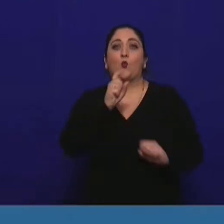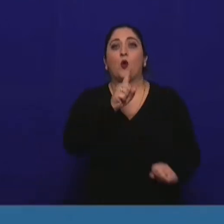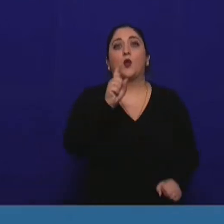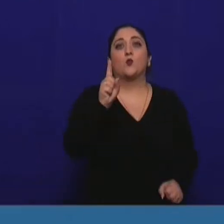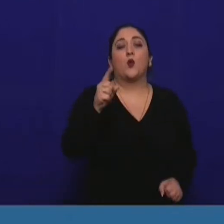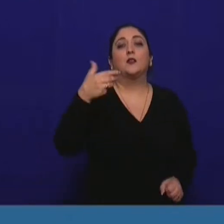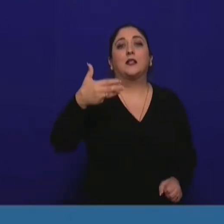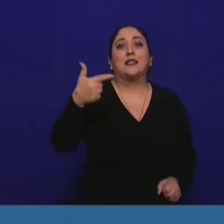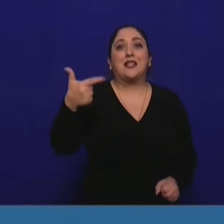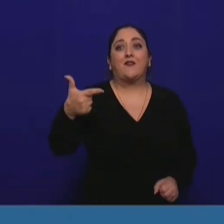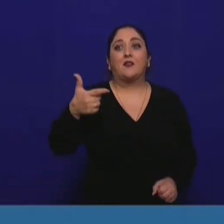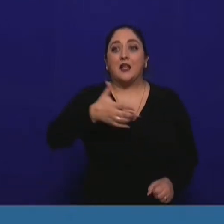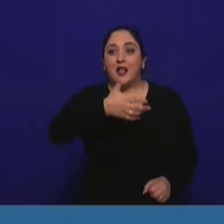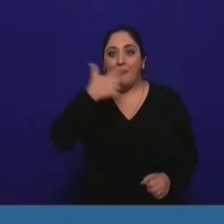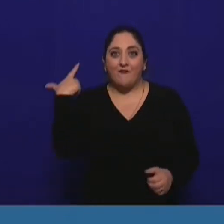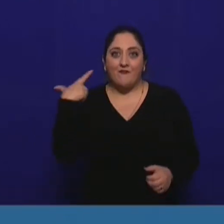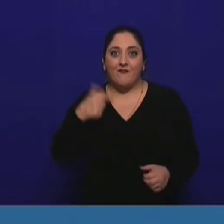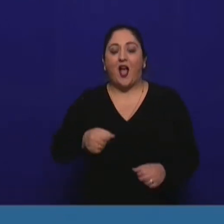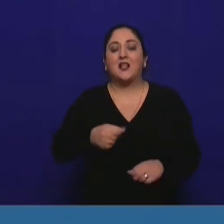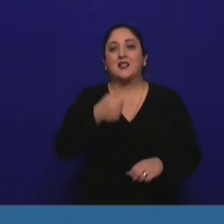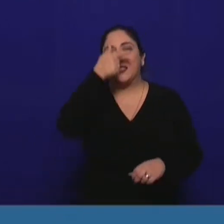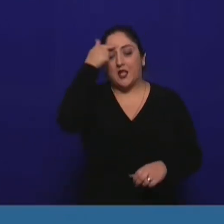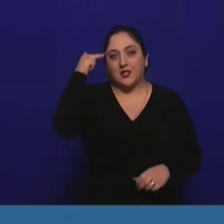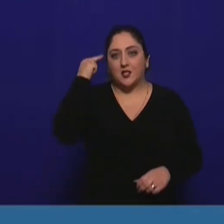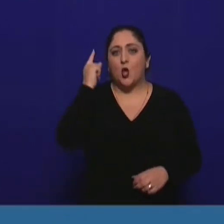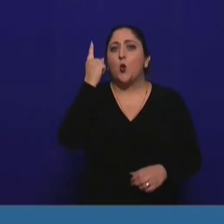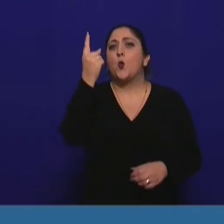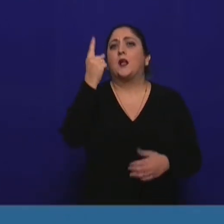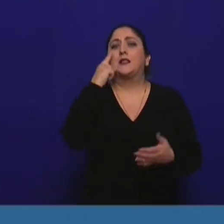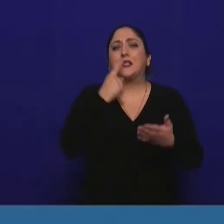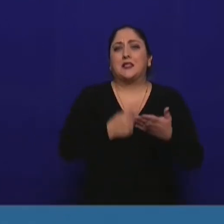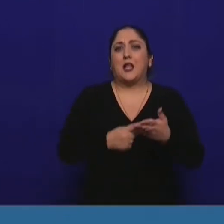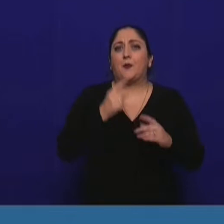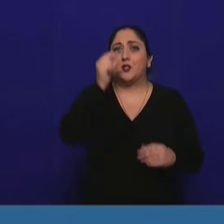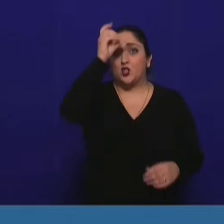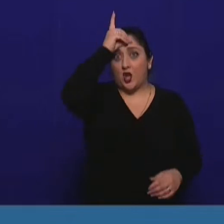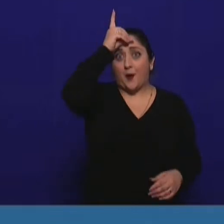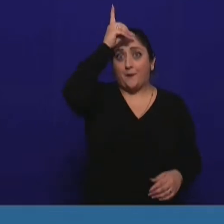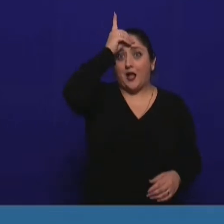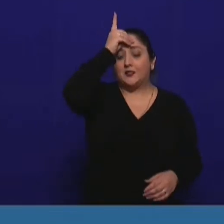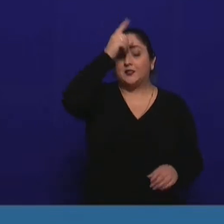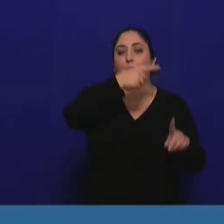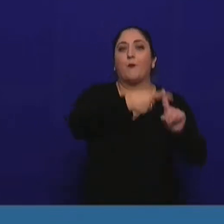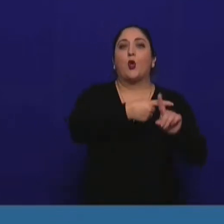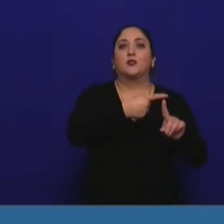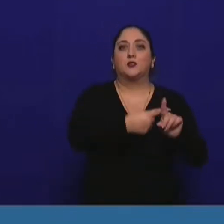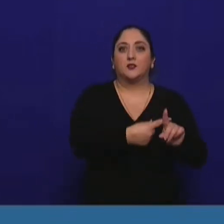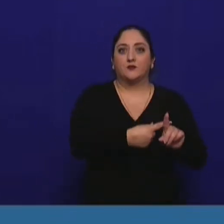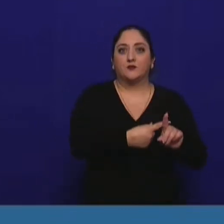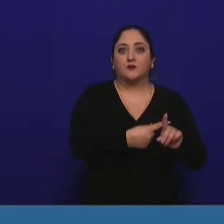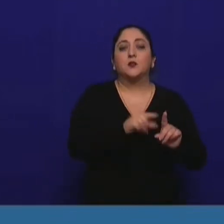1197 rapid tests u minn dan kellna persuna li kien ġie mill-Ġermanja li ħareġ pożittiv u dawn ikunu qegħdin jinżamm